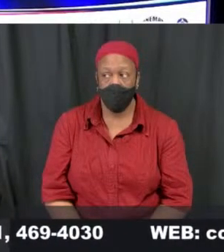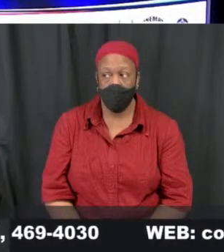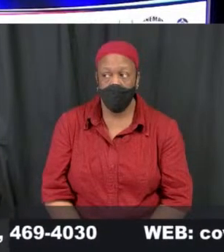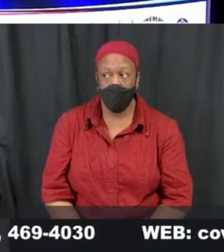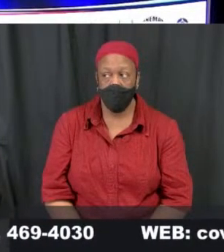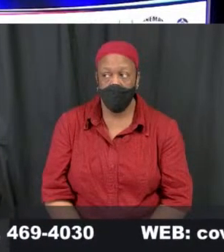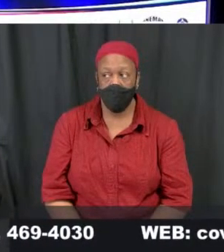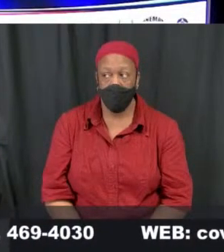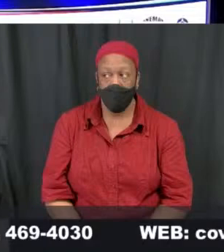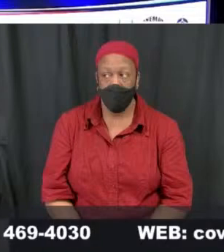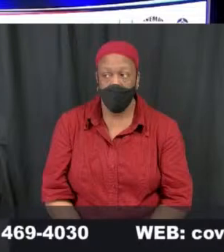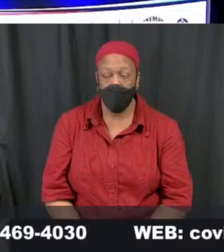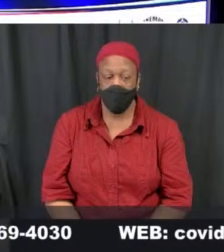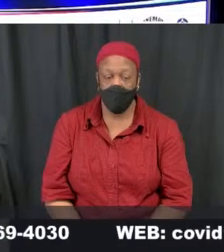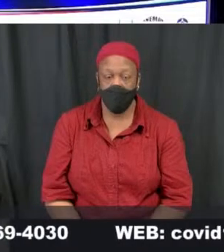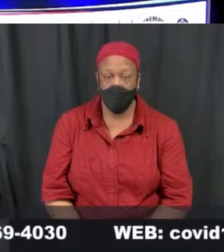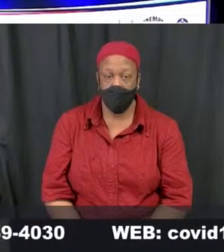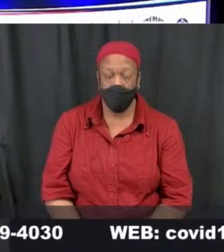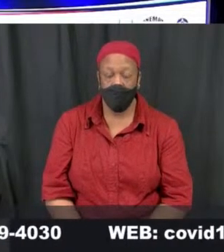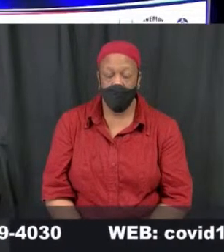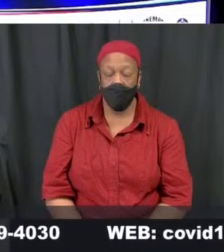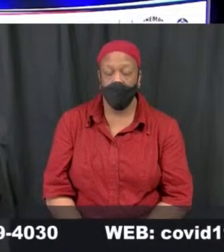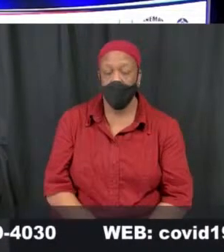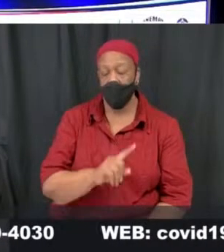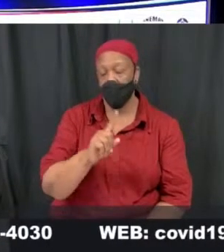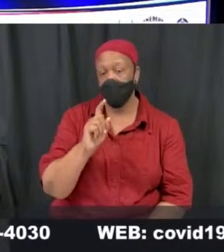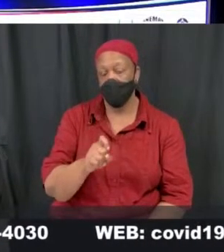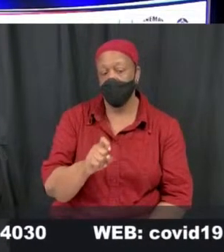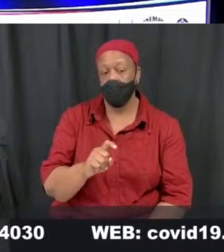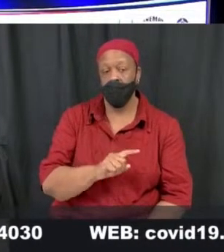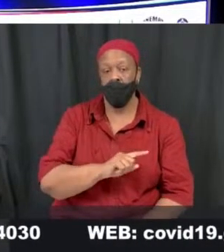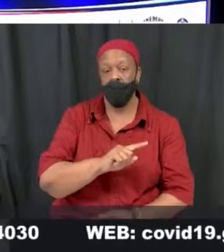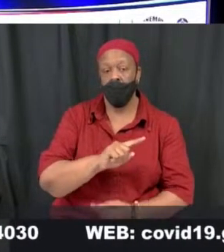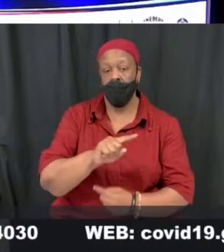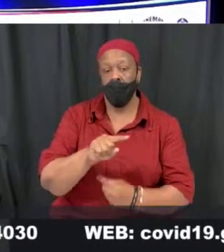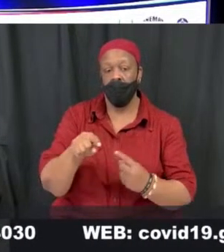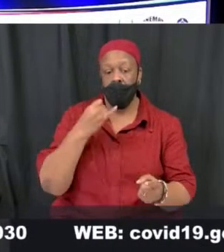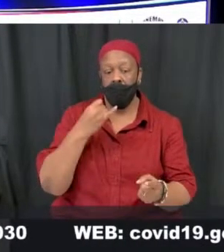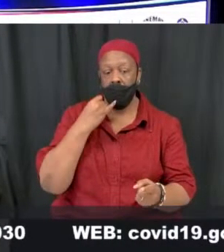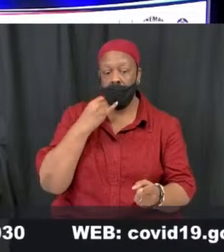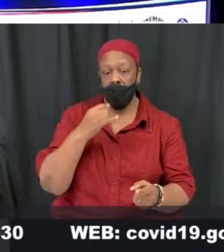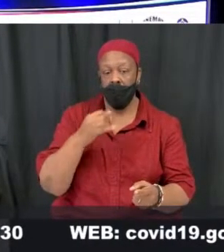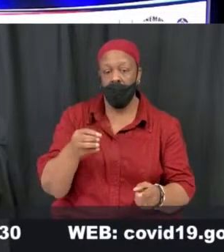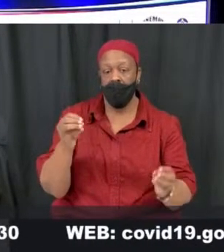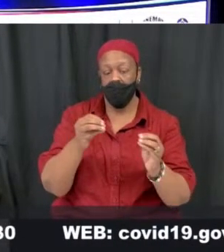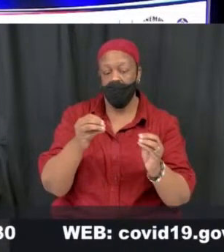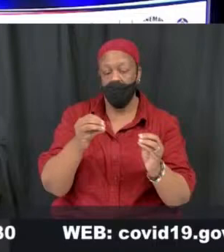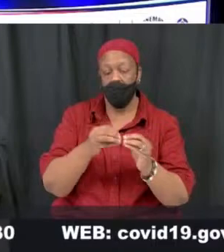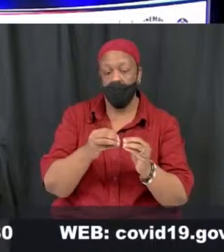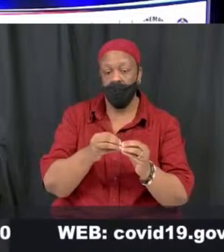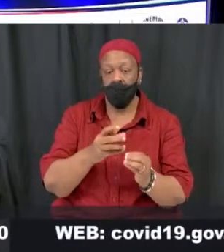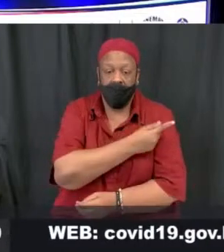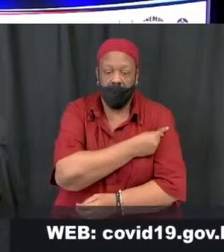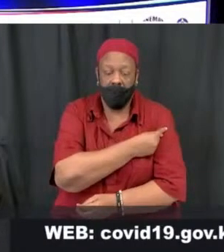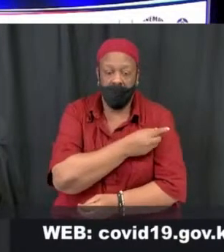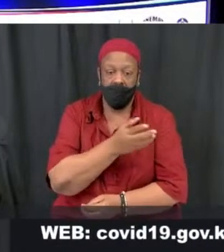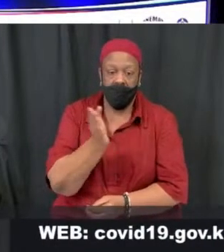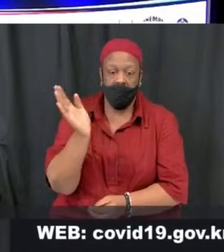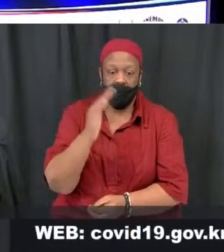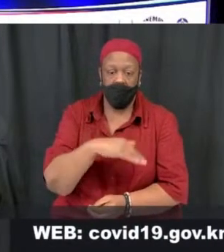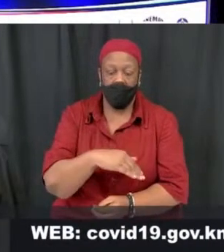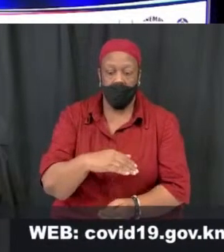next vaccine arrive in St. Kitts and Nevis? What are